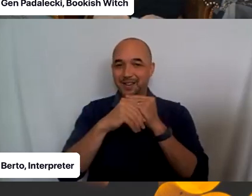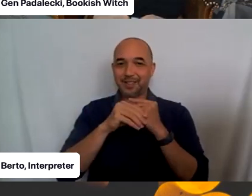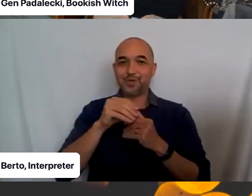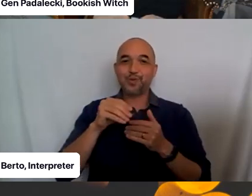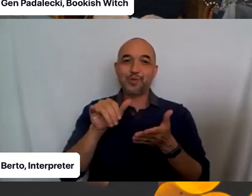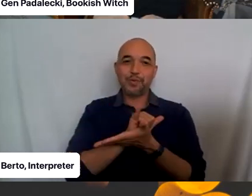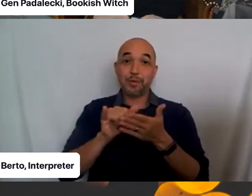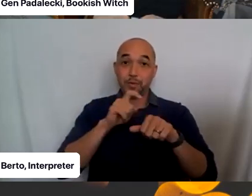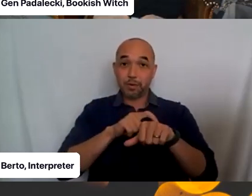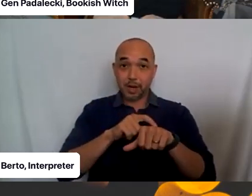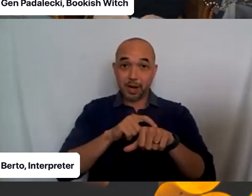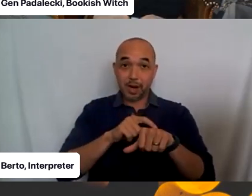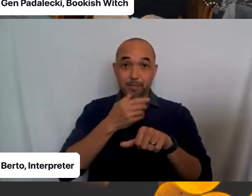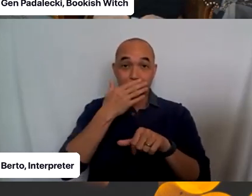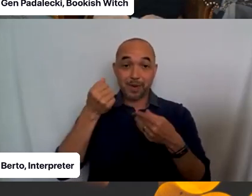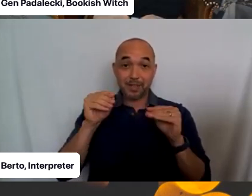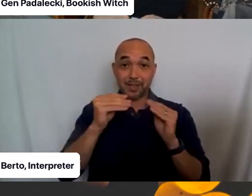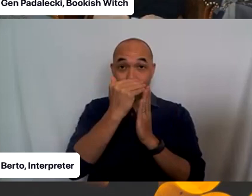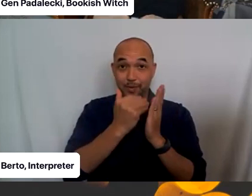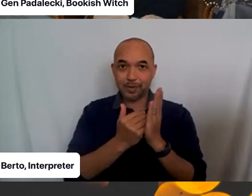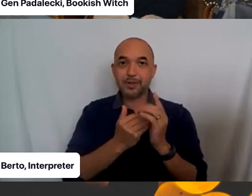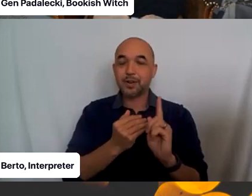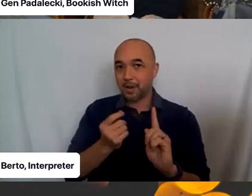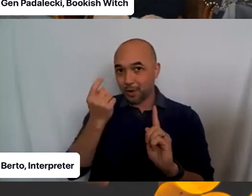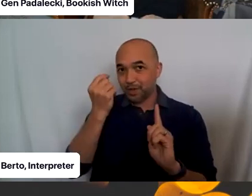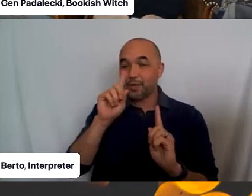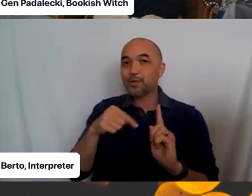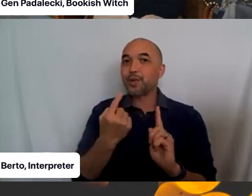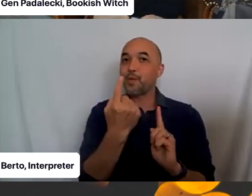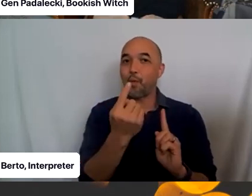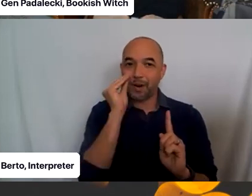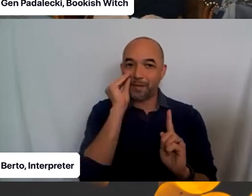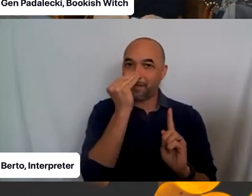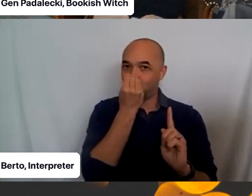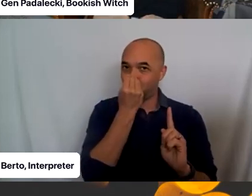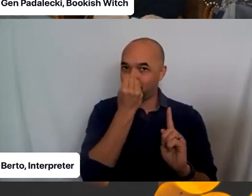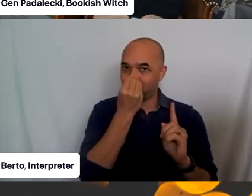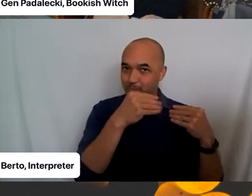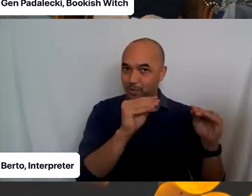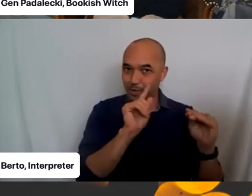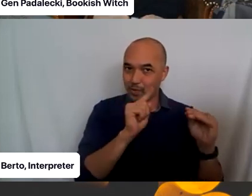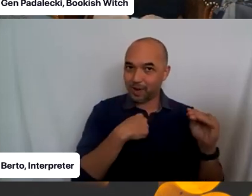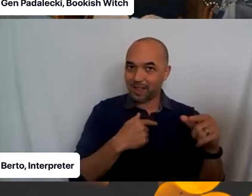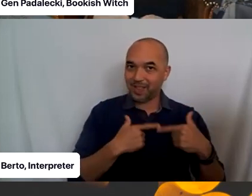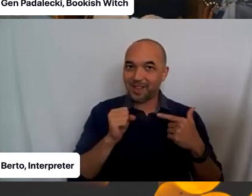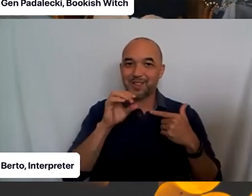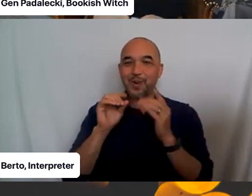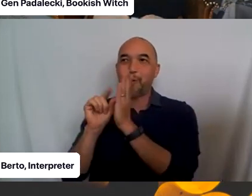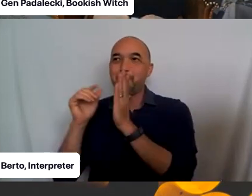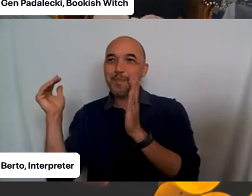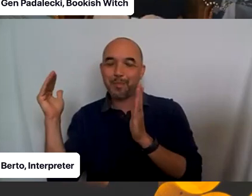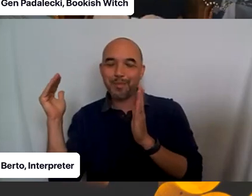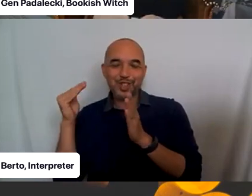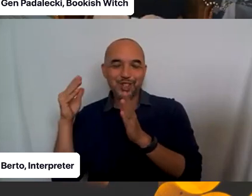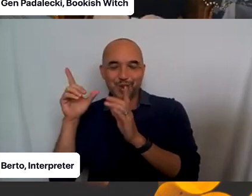And so I had my publisher and my mom and, different people calling the florist to send me flowers, which